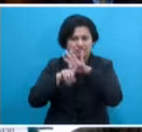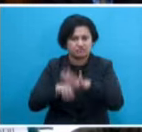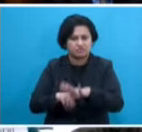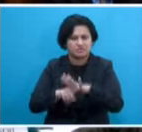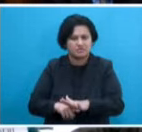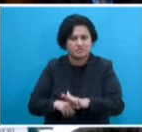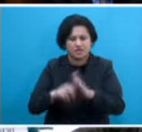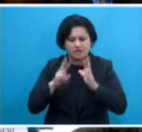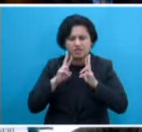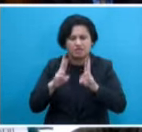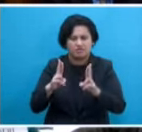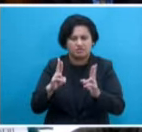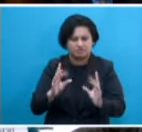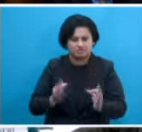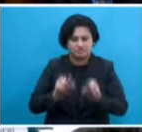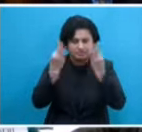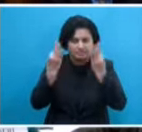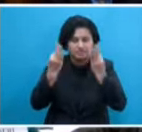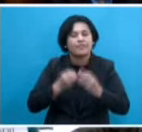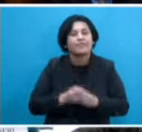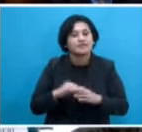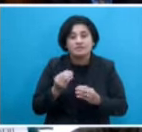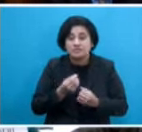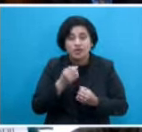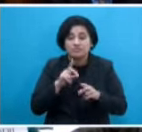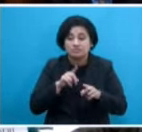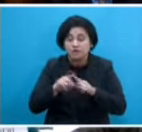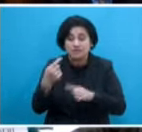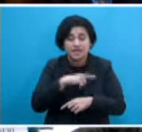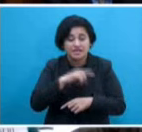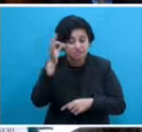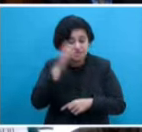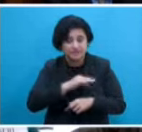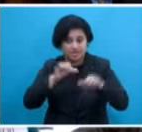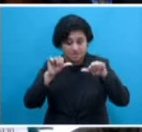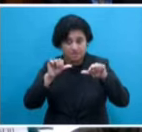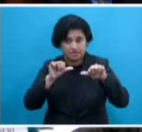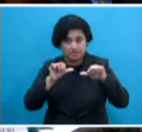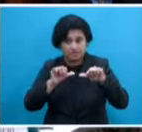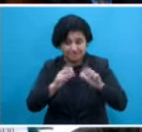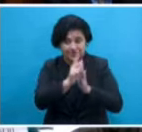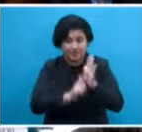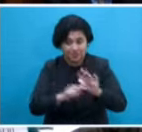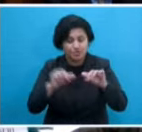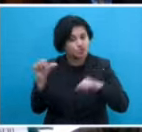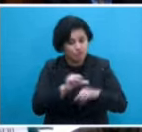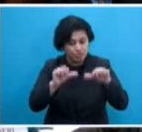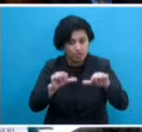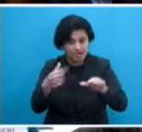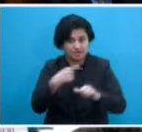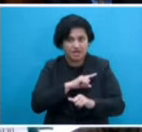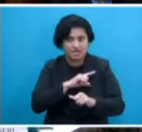One of the biggest problems, Mr. Speaker, is that many of us believe that the laws that protect and govern this land is not